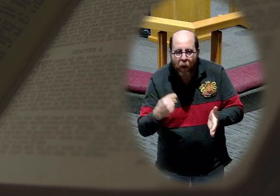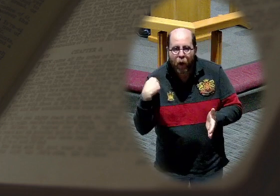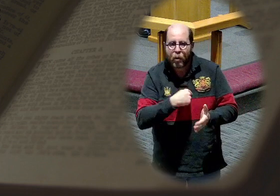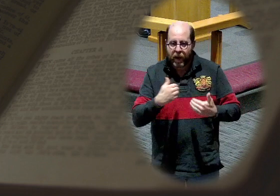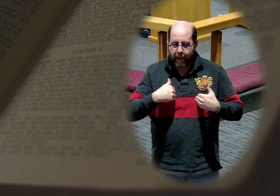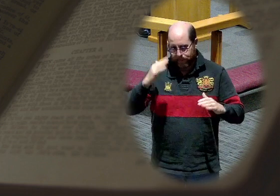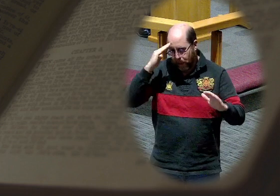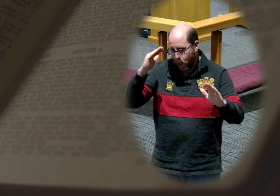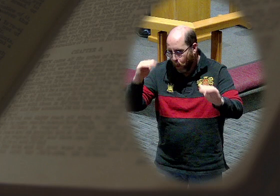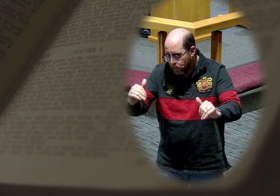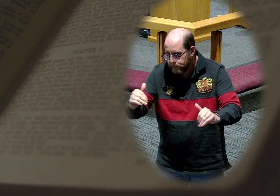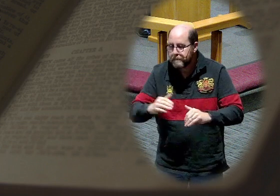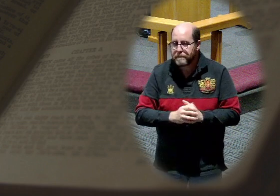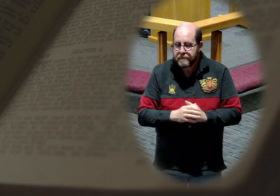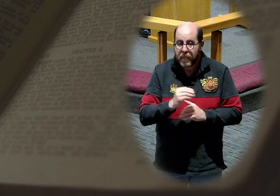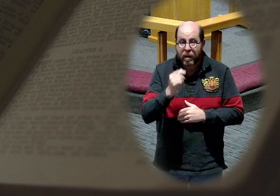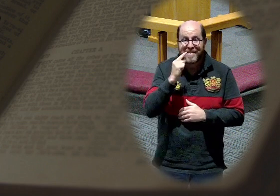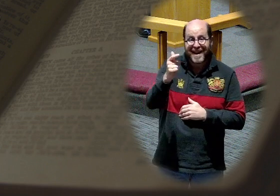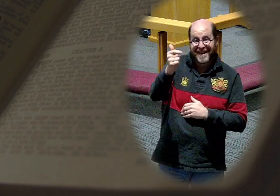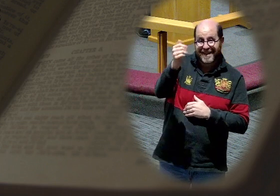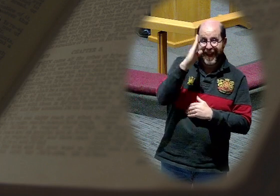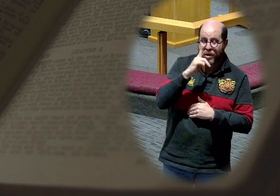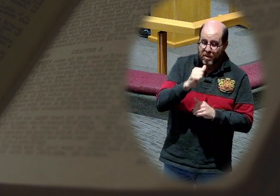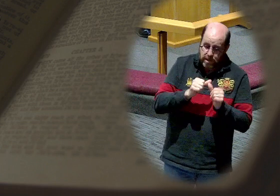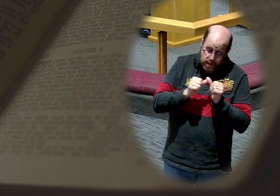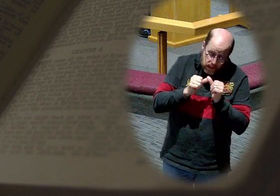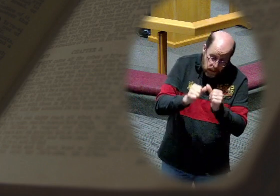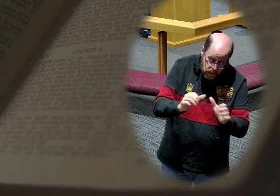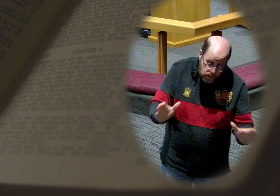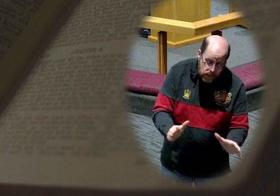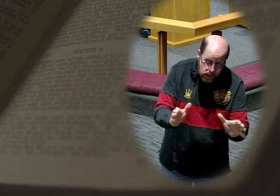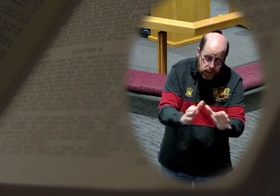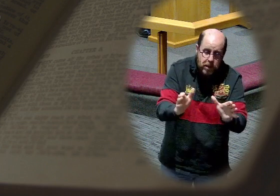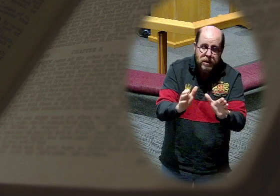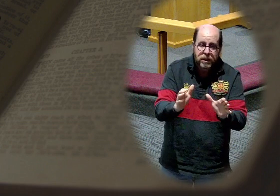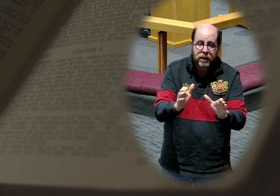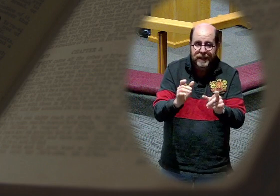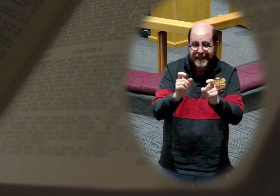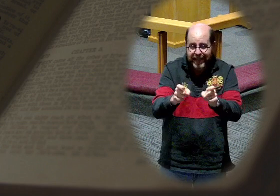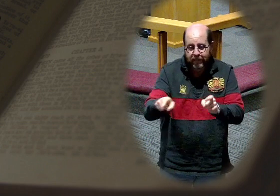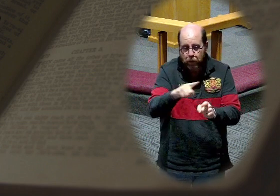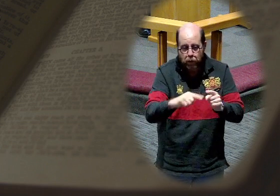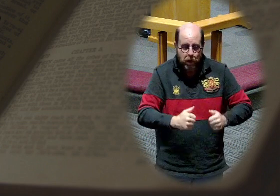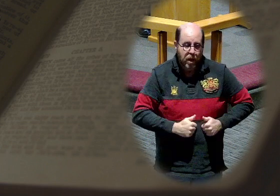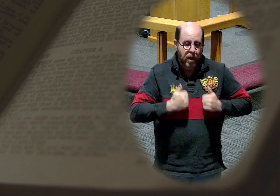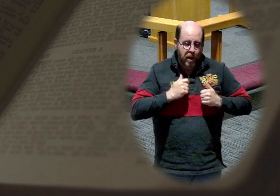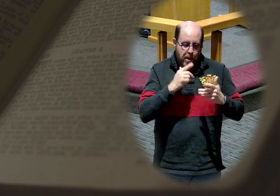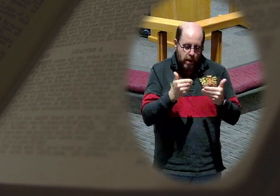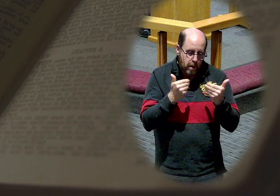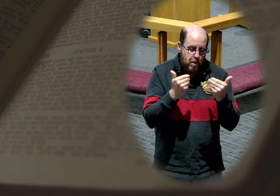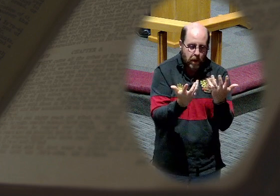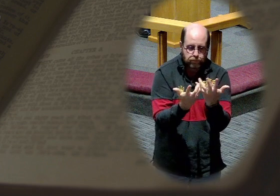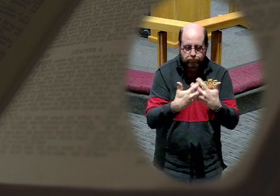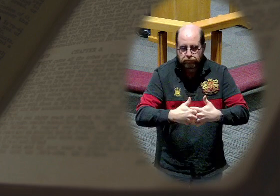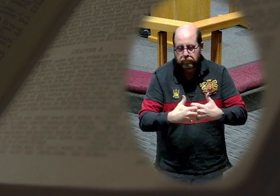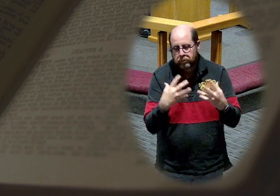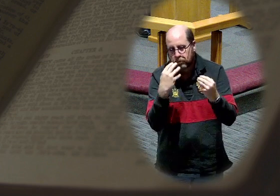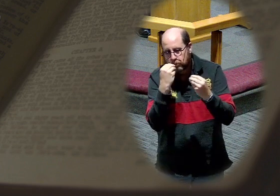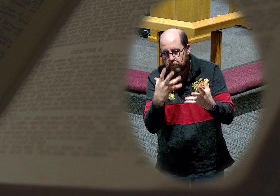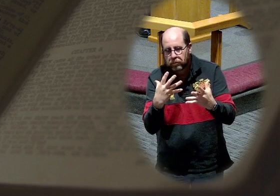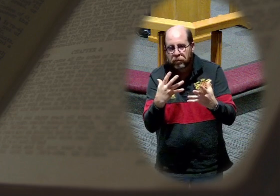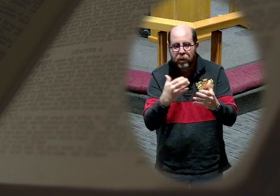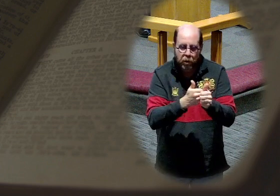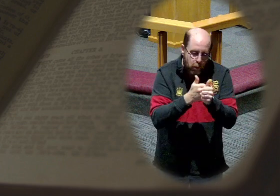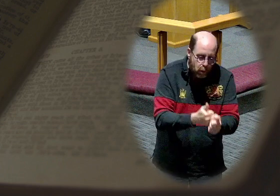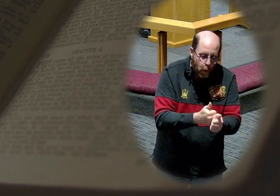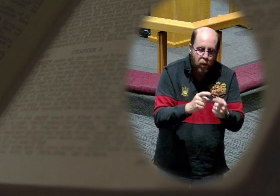have hope. May the God of endurance and encouragement grant you to live in such harmony with one another, in accord